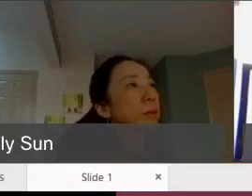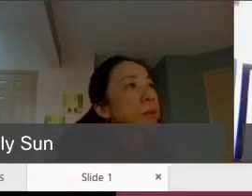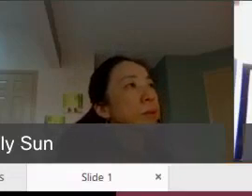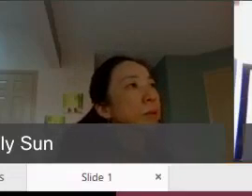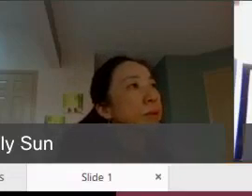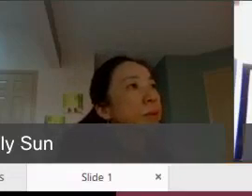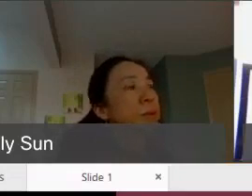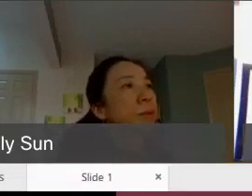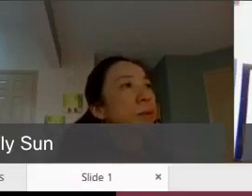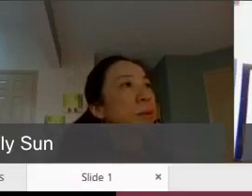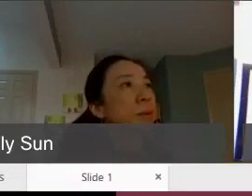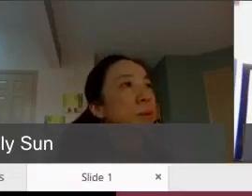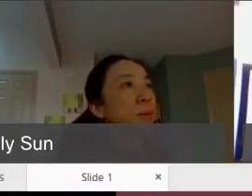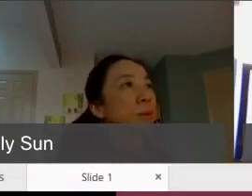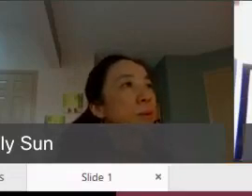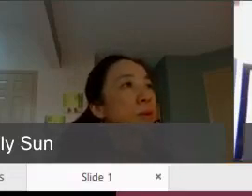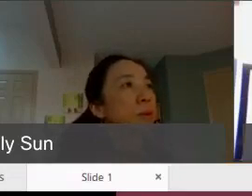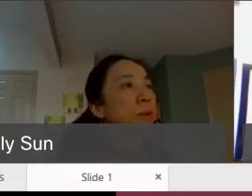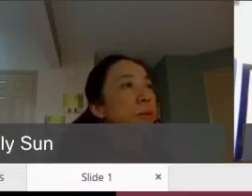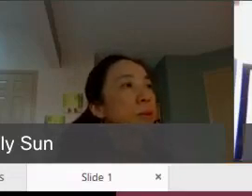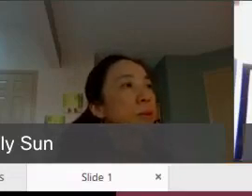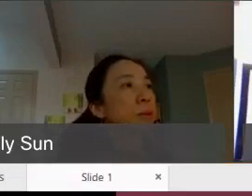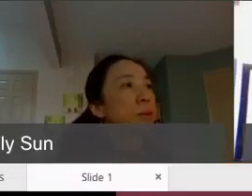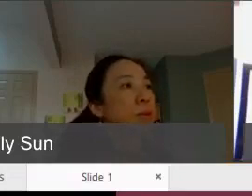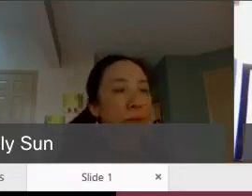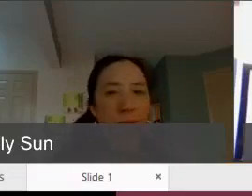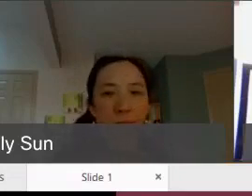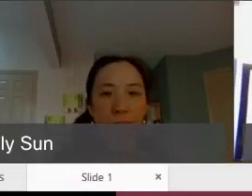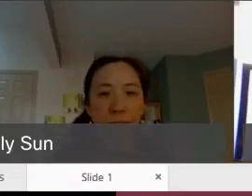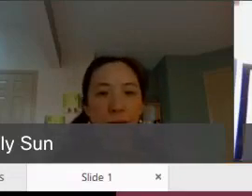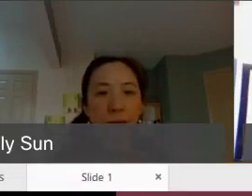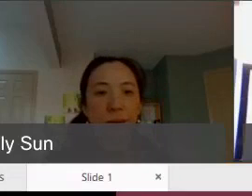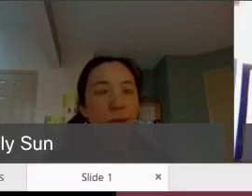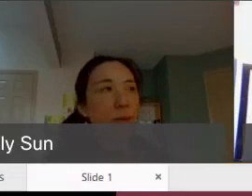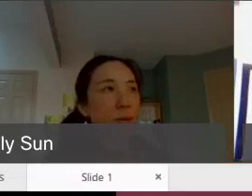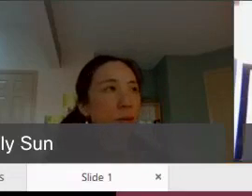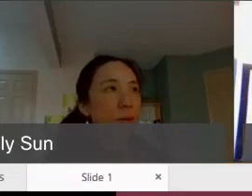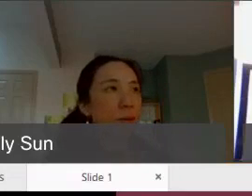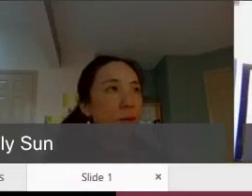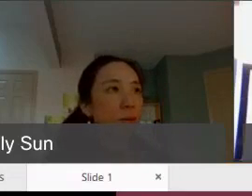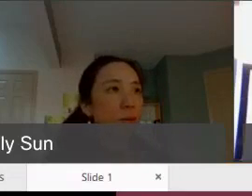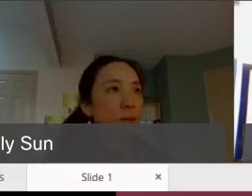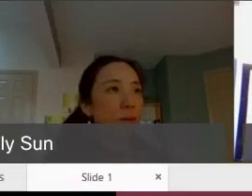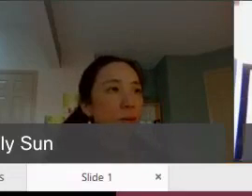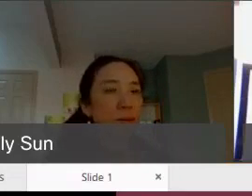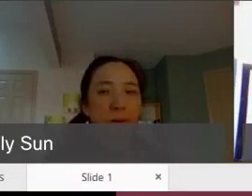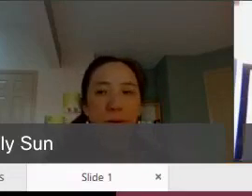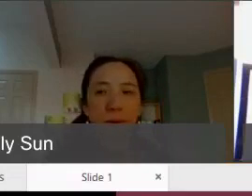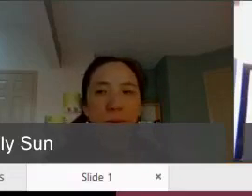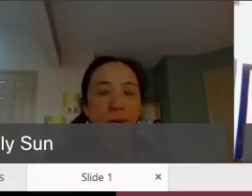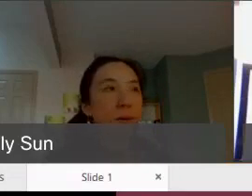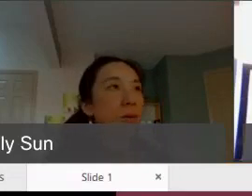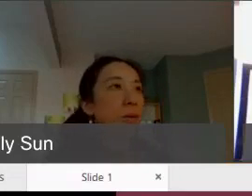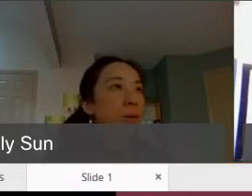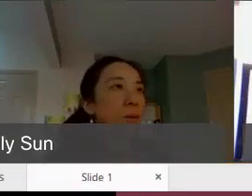adjunct faculty are, about 65% our adjuncts are in level 1, and about 17 in level 2 and 18 in